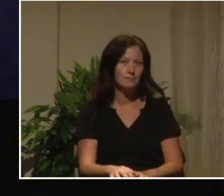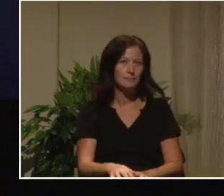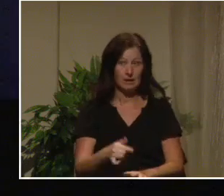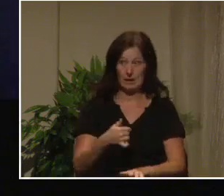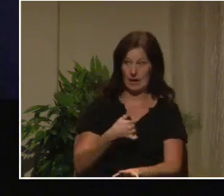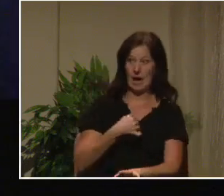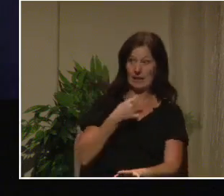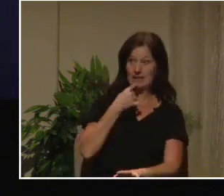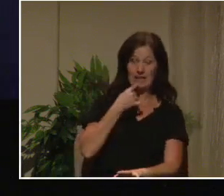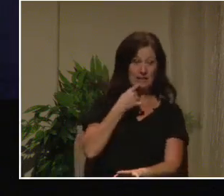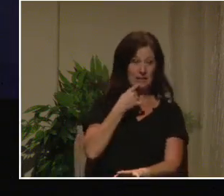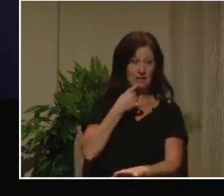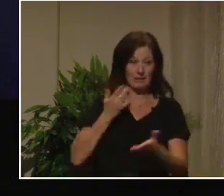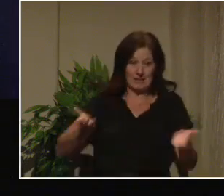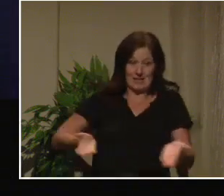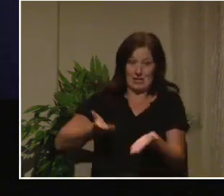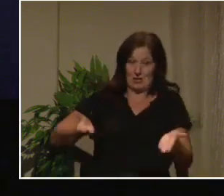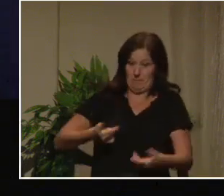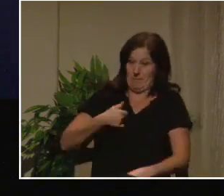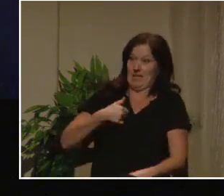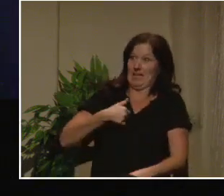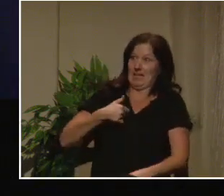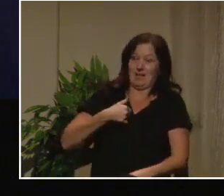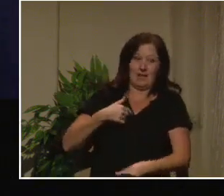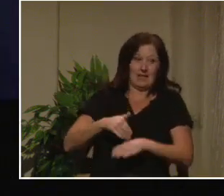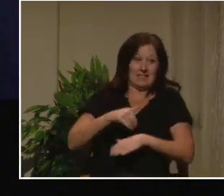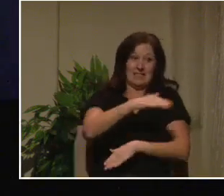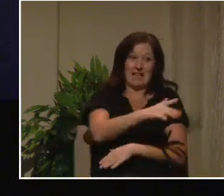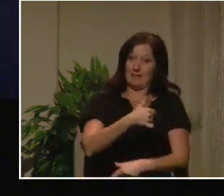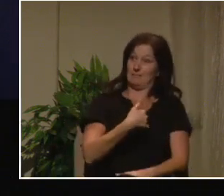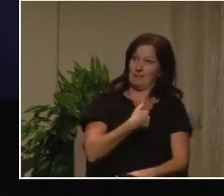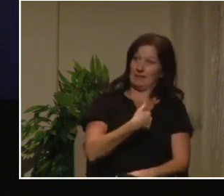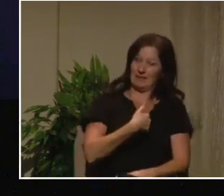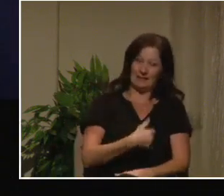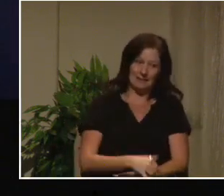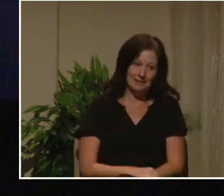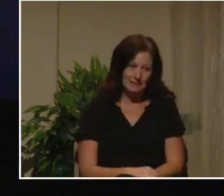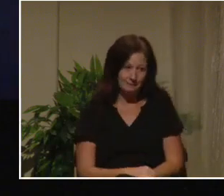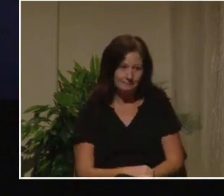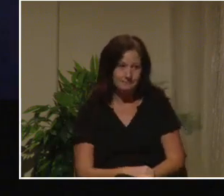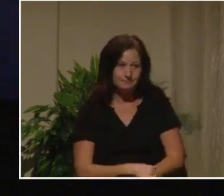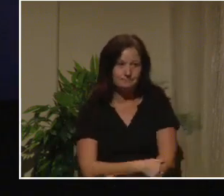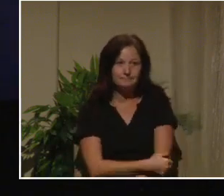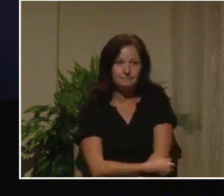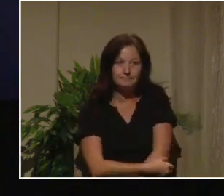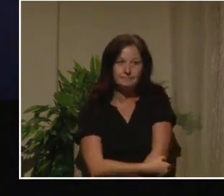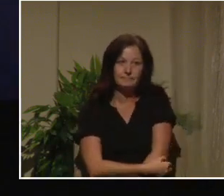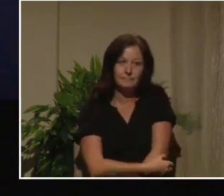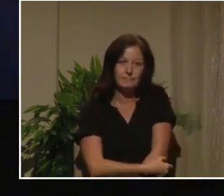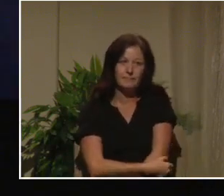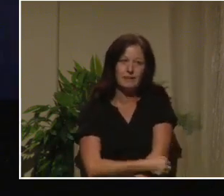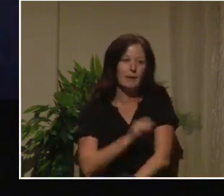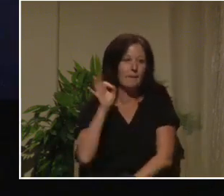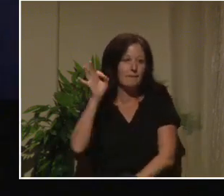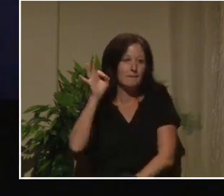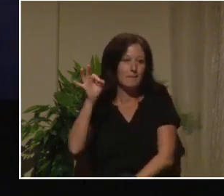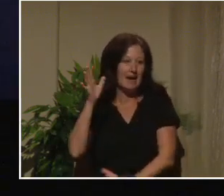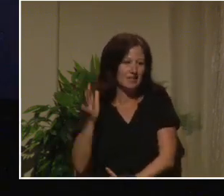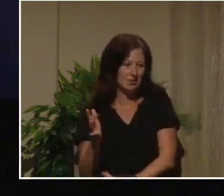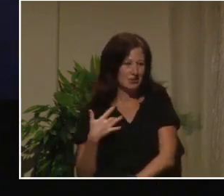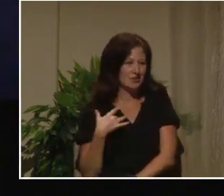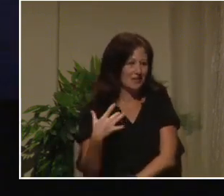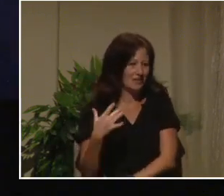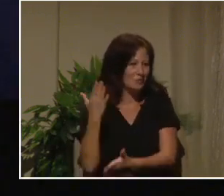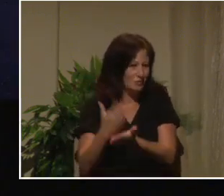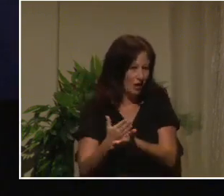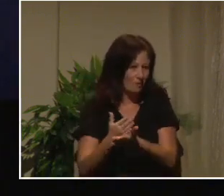said, "Here am I, send me." Now, this is where a lot of times pastors will stop reading right